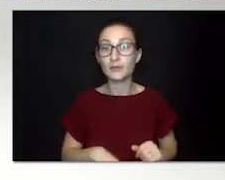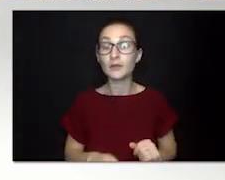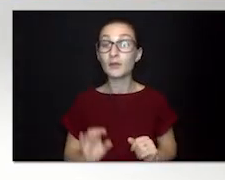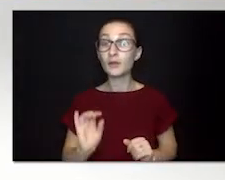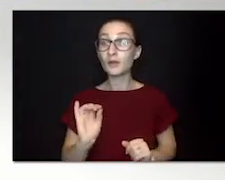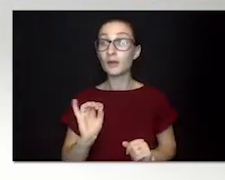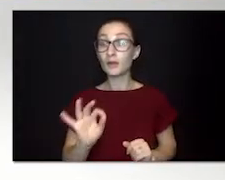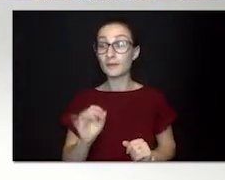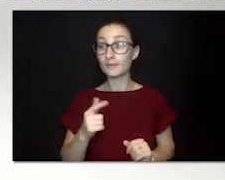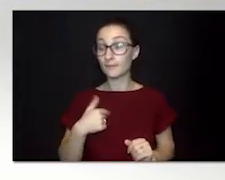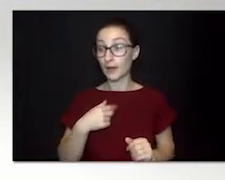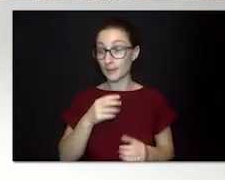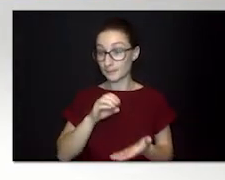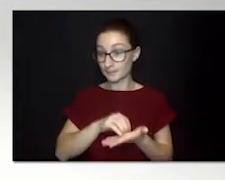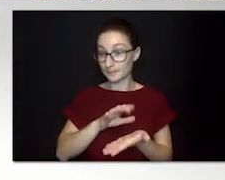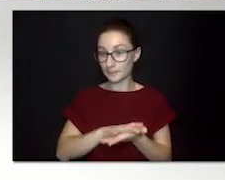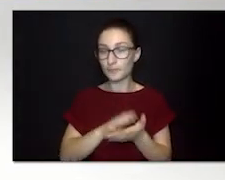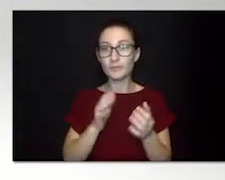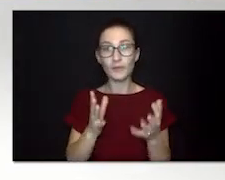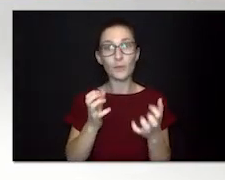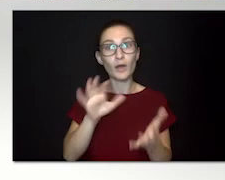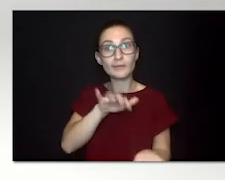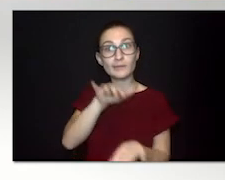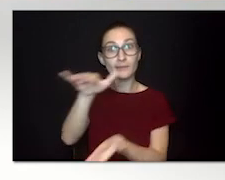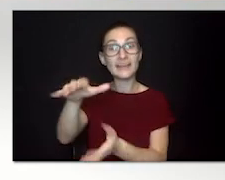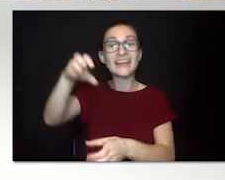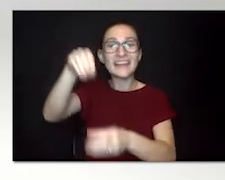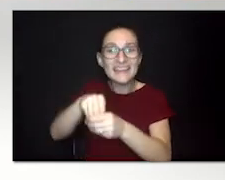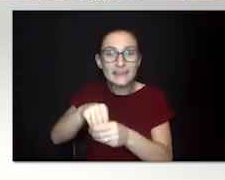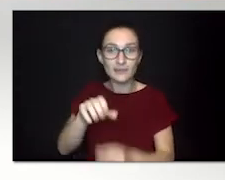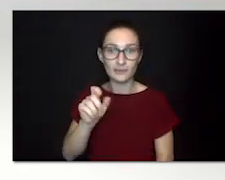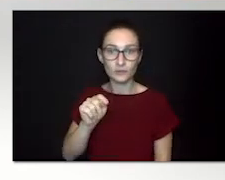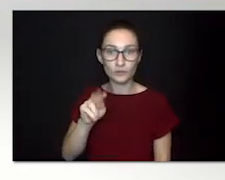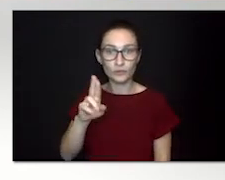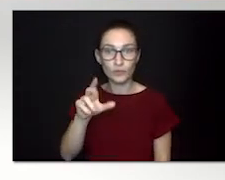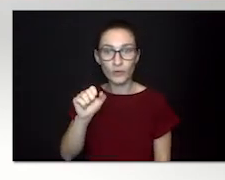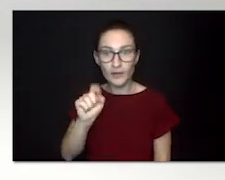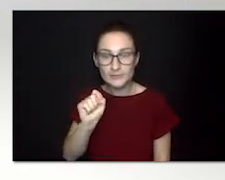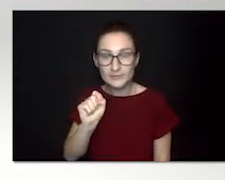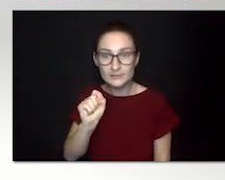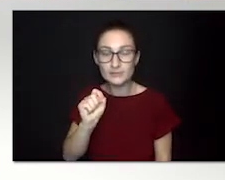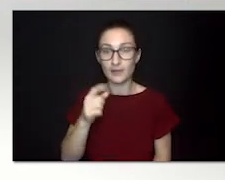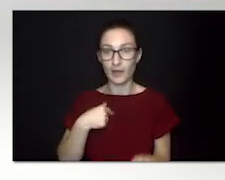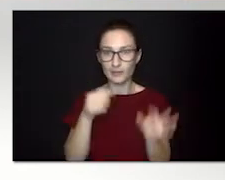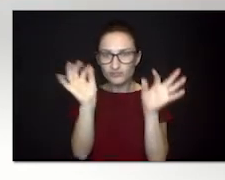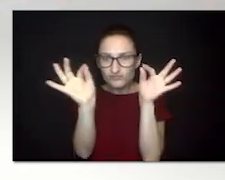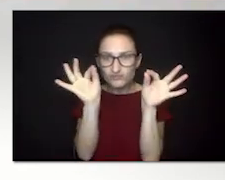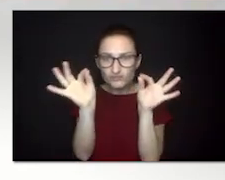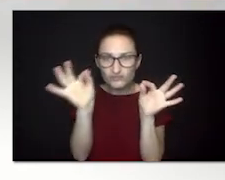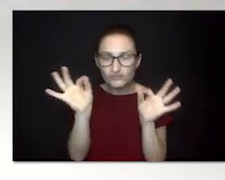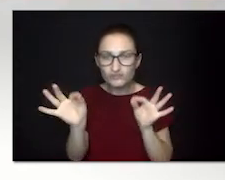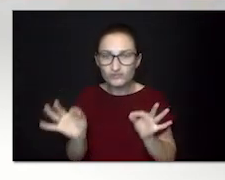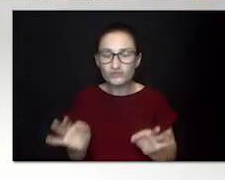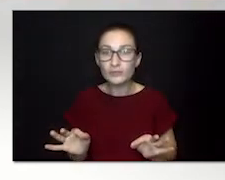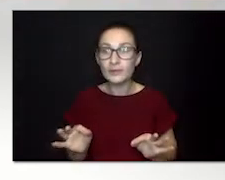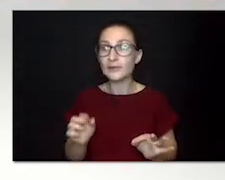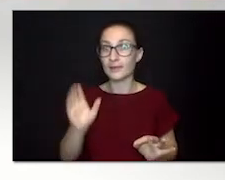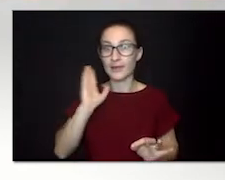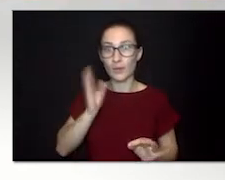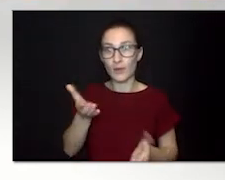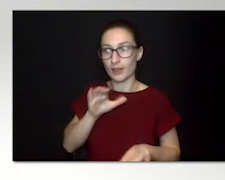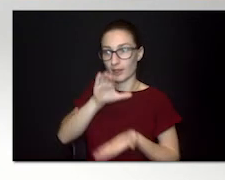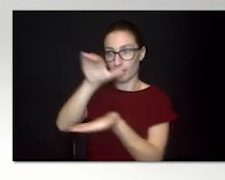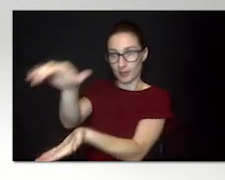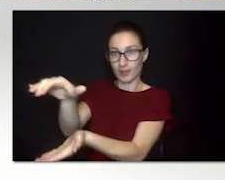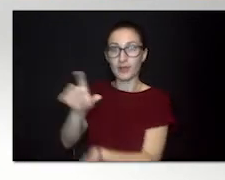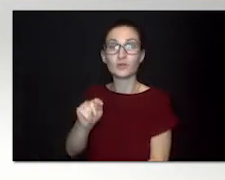to go to the Michelle Special Needs Trust of 2017 and put all my terms of the trust in, then the trust is actually the beneficiary,